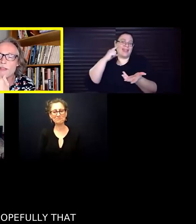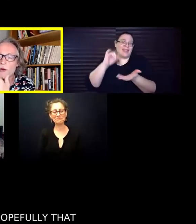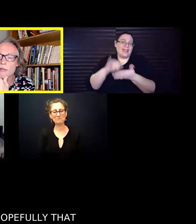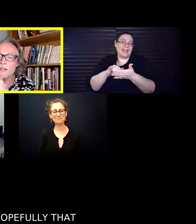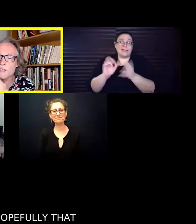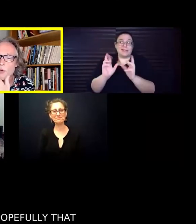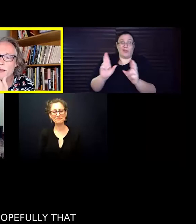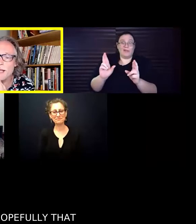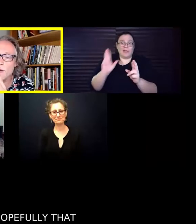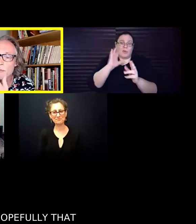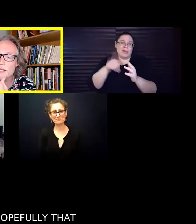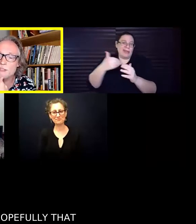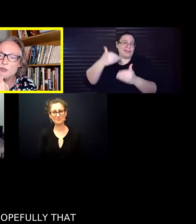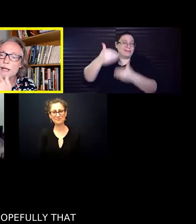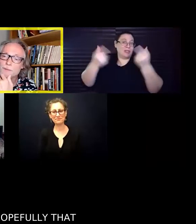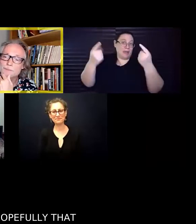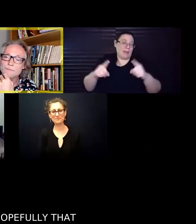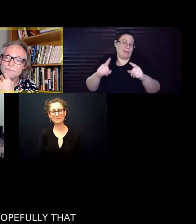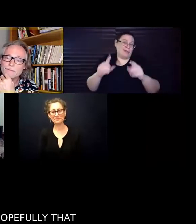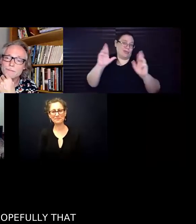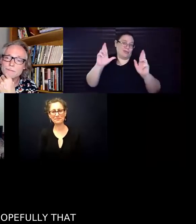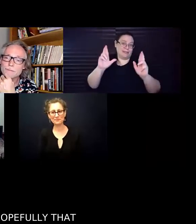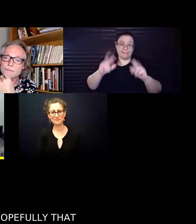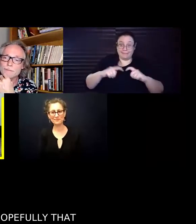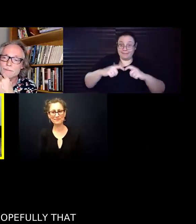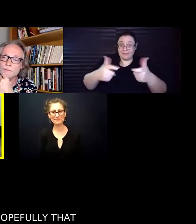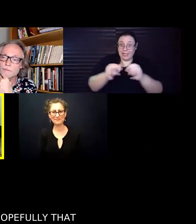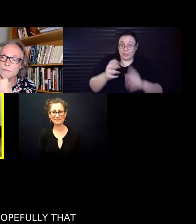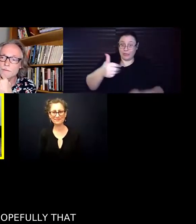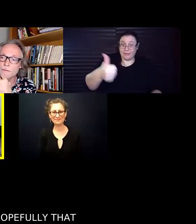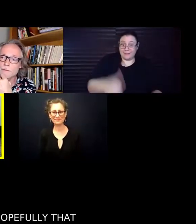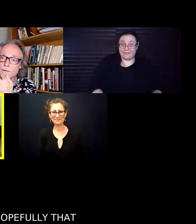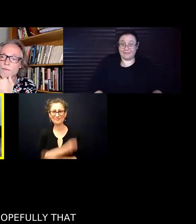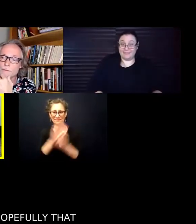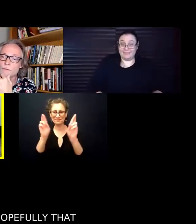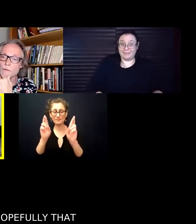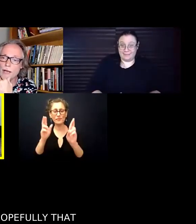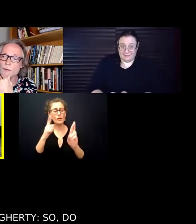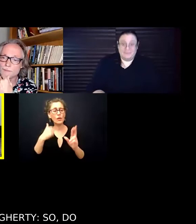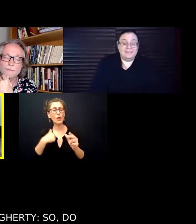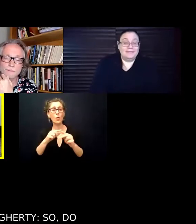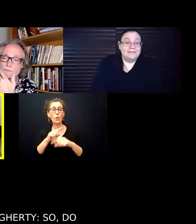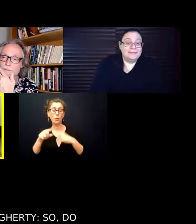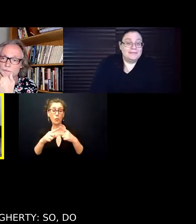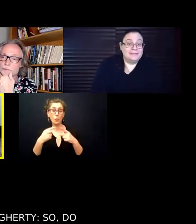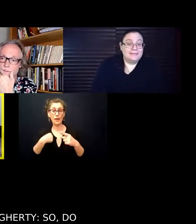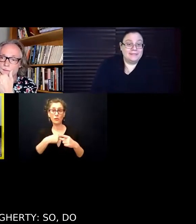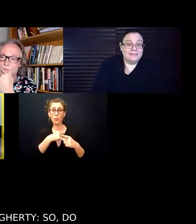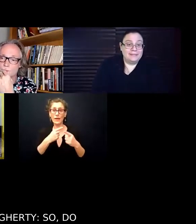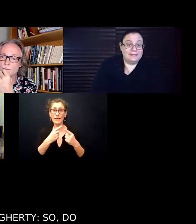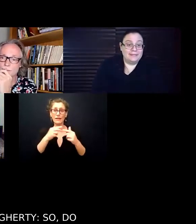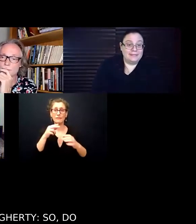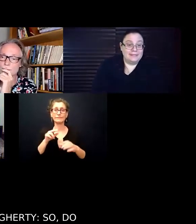hopefully that'll be the next wave, and that'll be the next trend. And having each other's back when we do go into the mainstream.